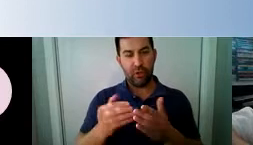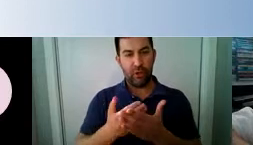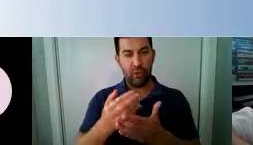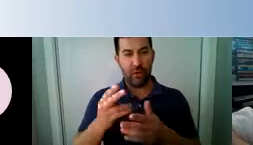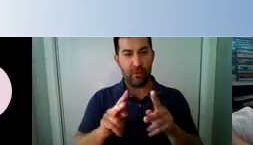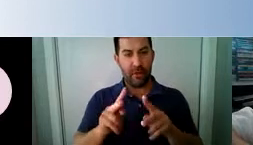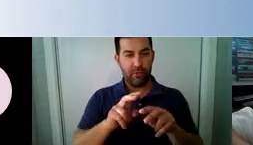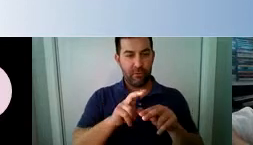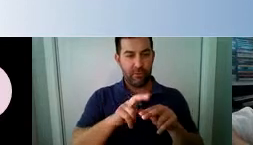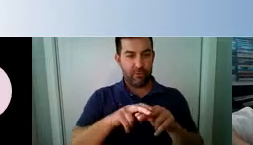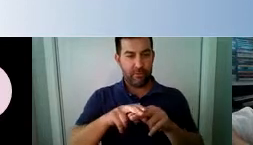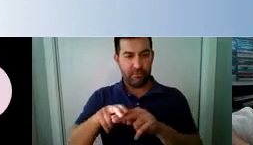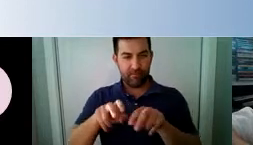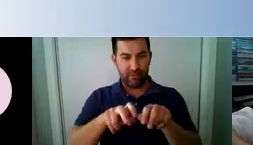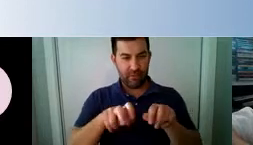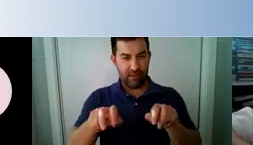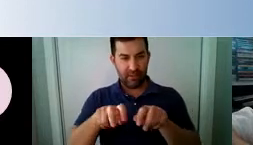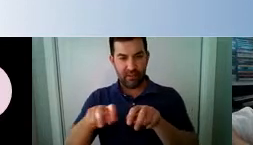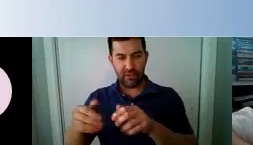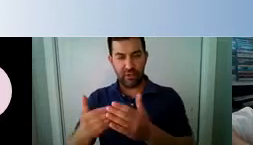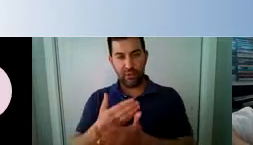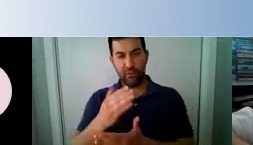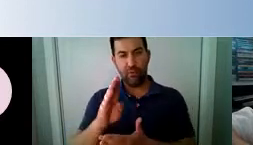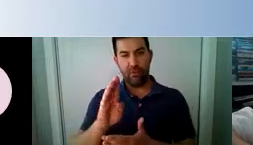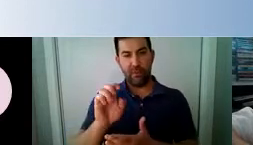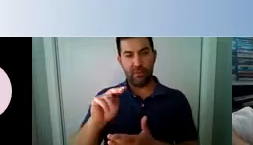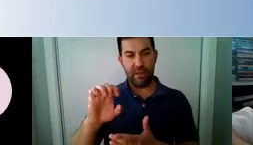form of concrete or composite new benches.